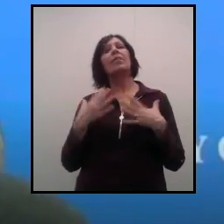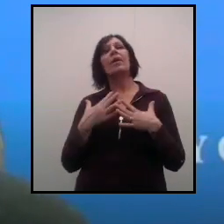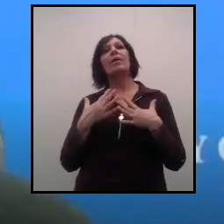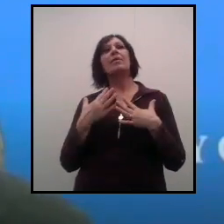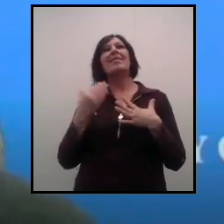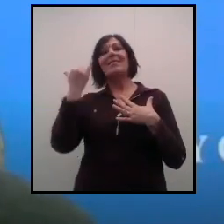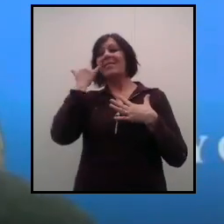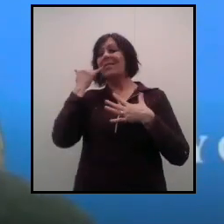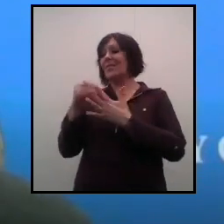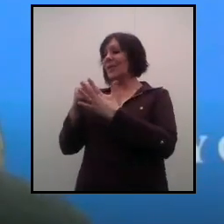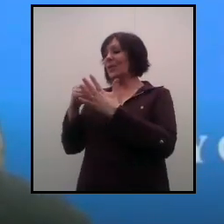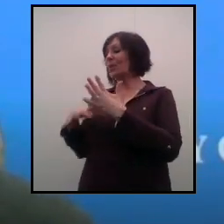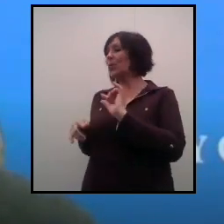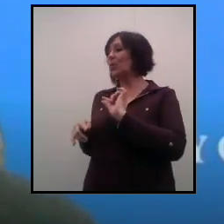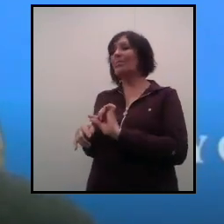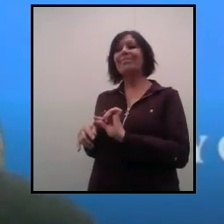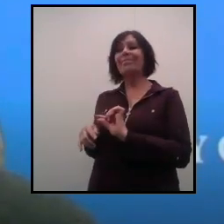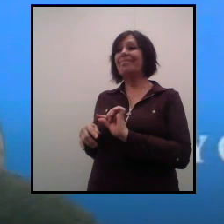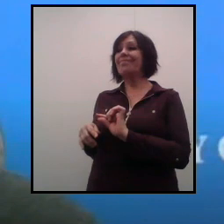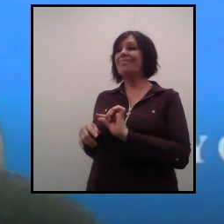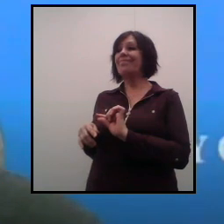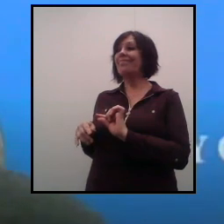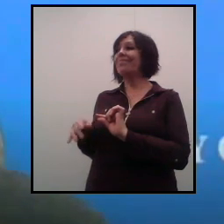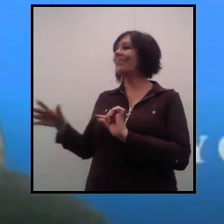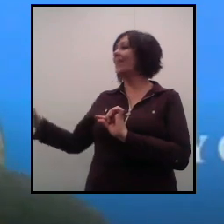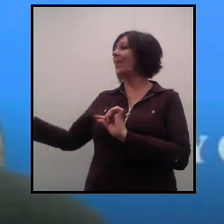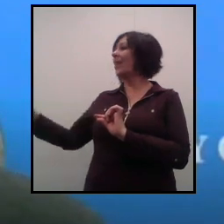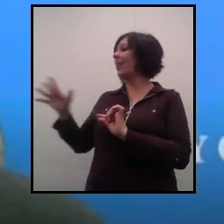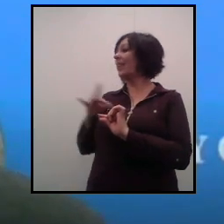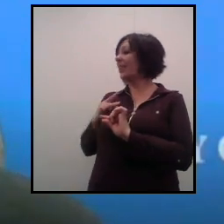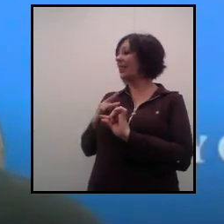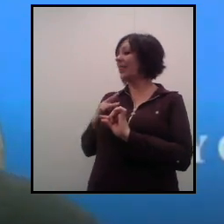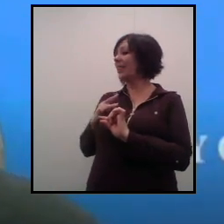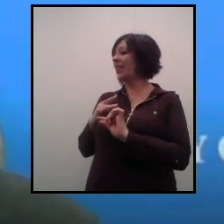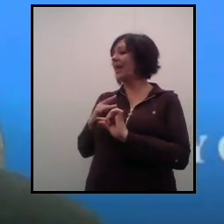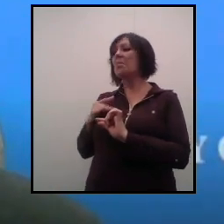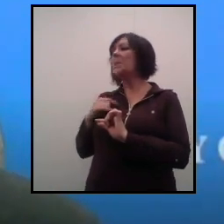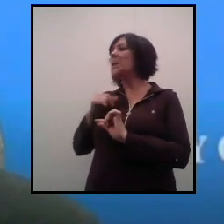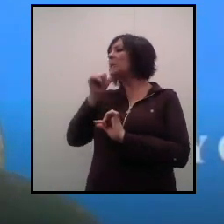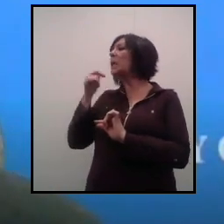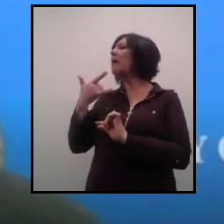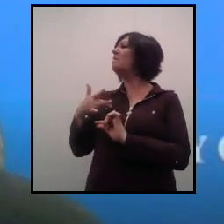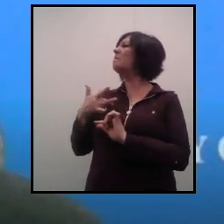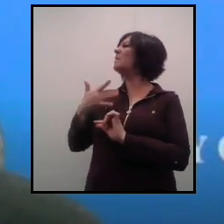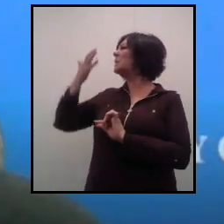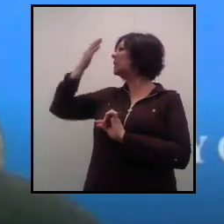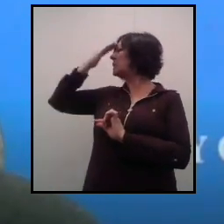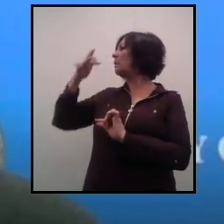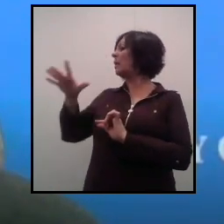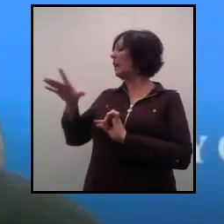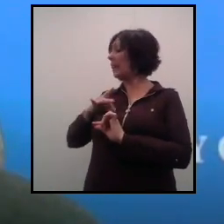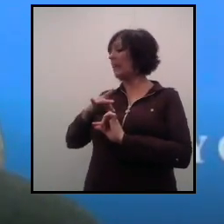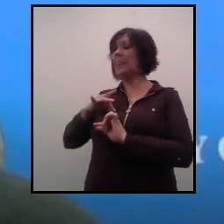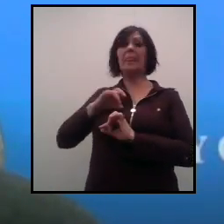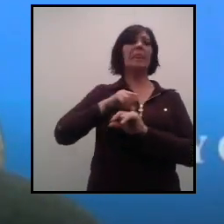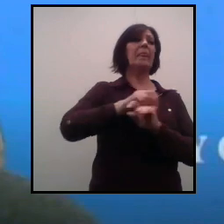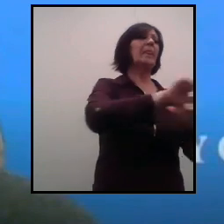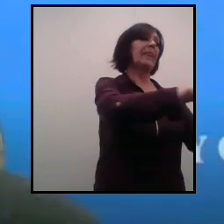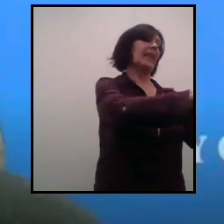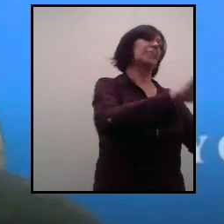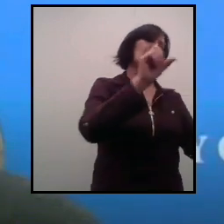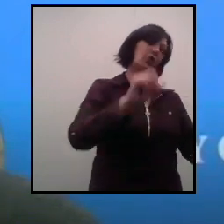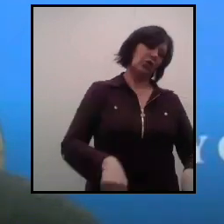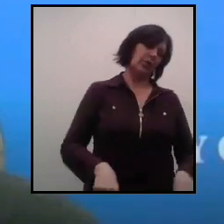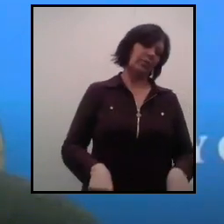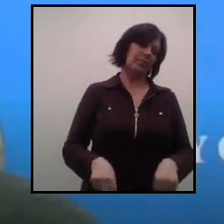even if a student was caught it from another student and did not suffer any serious illness, they could transmit it to a loved